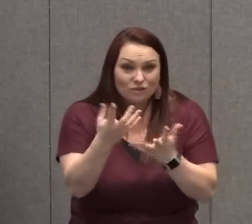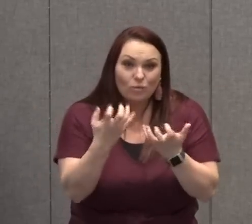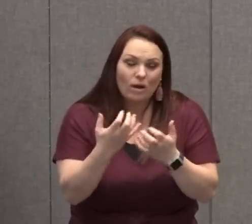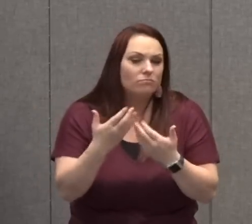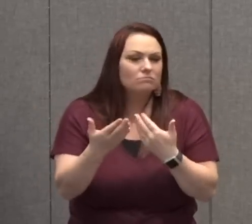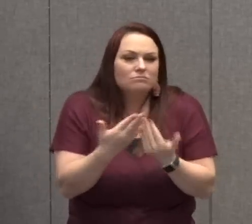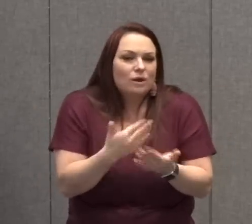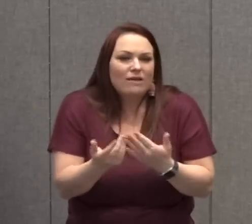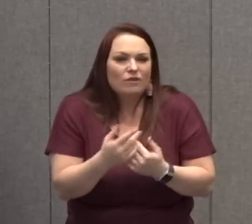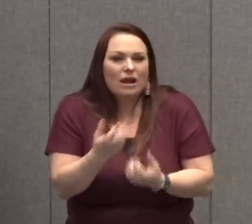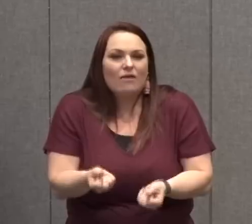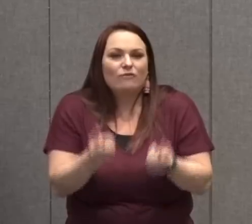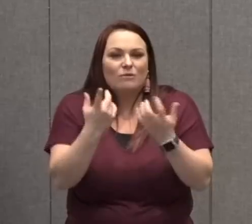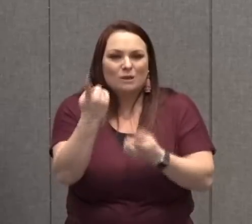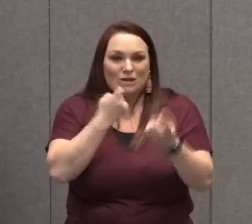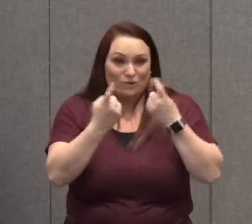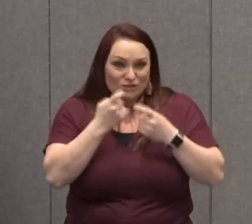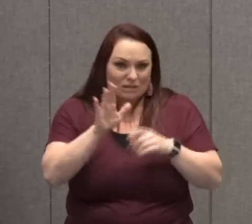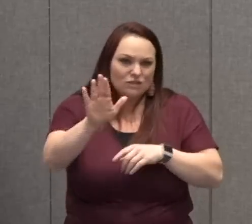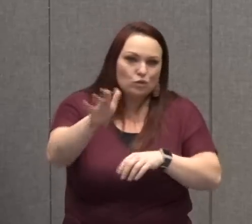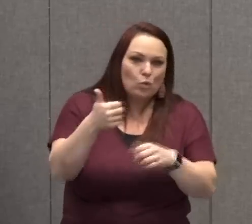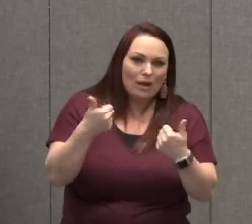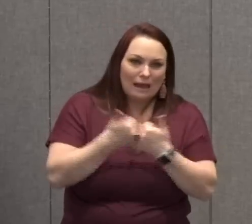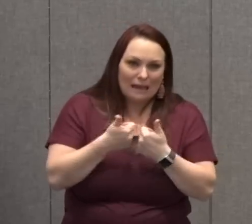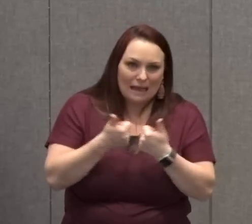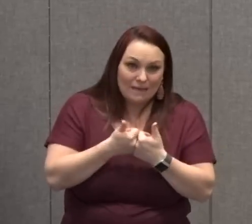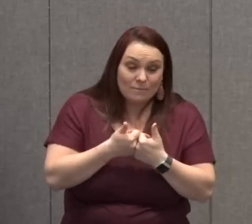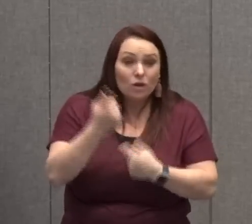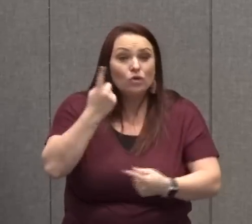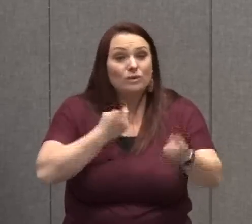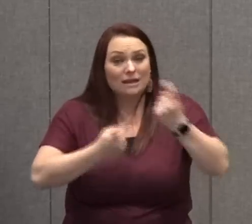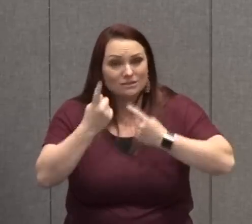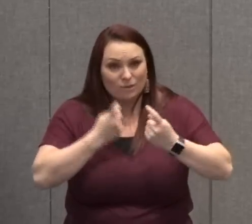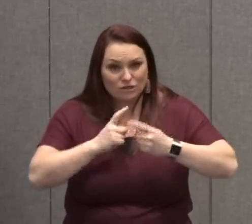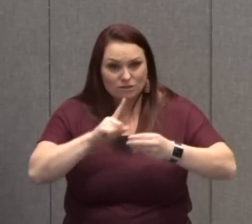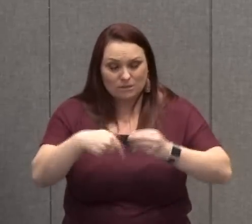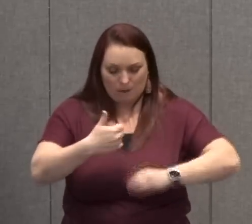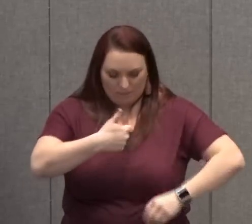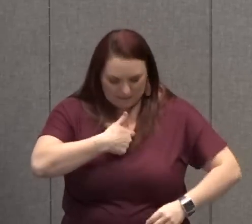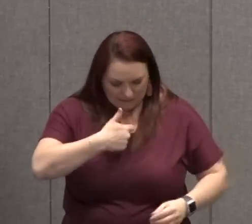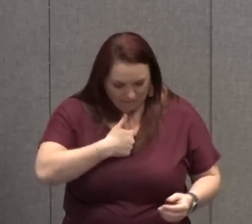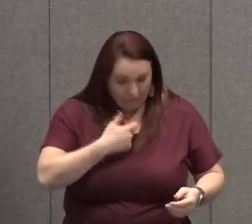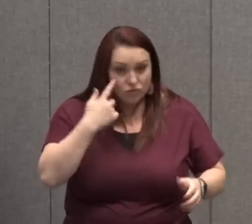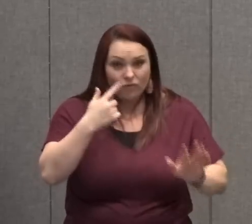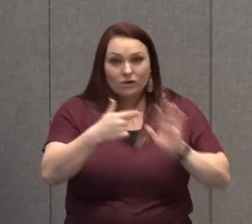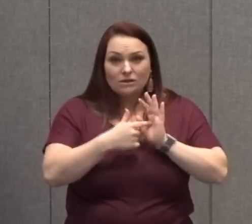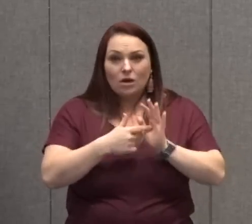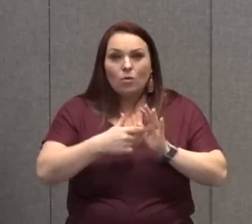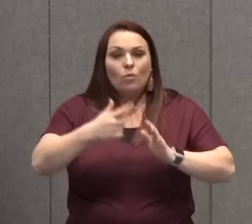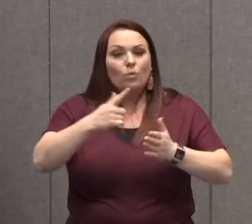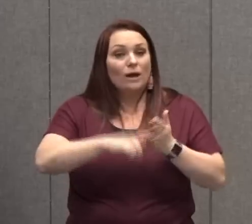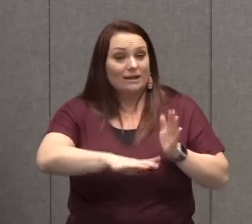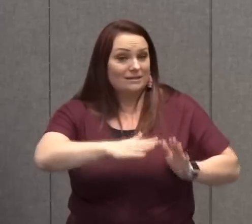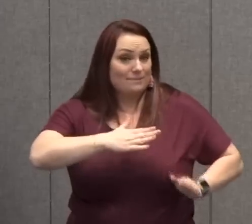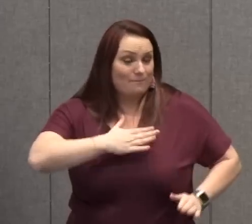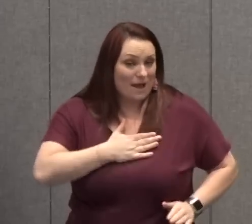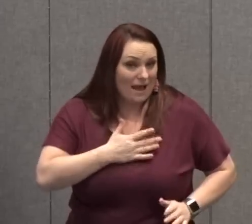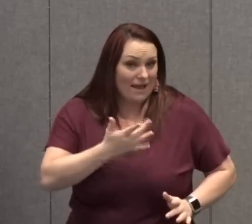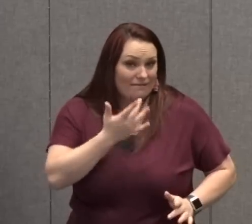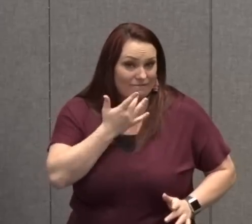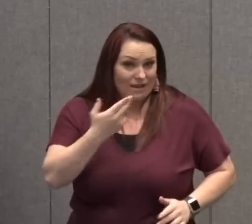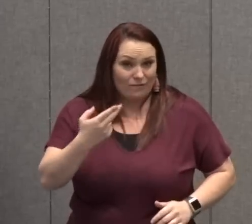game so what you want to do is ask questions about yourself for example what is my favorite hobby?